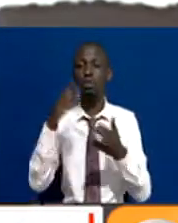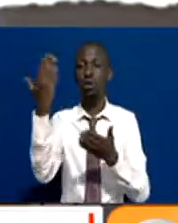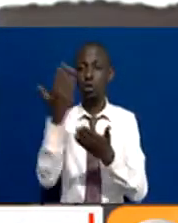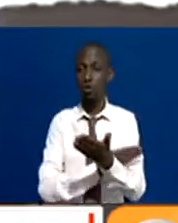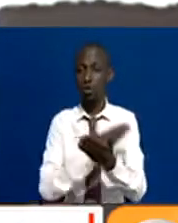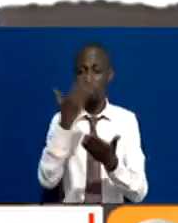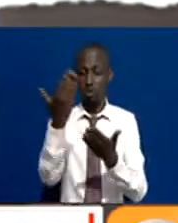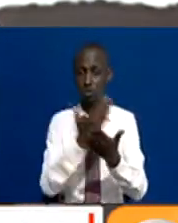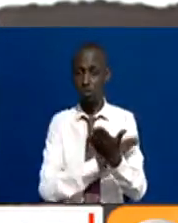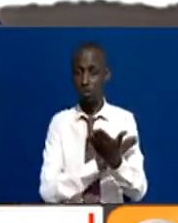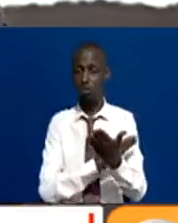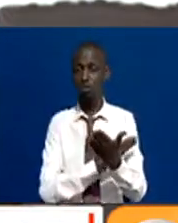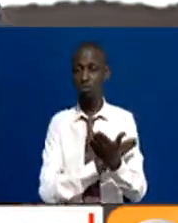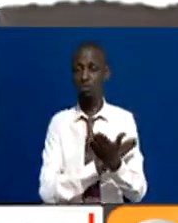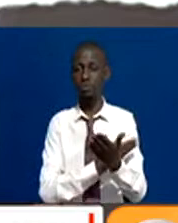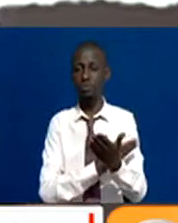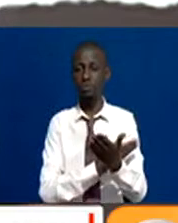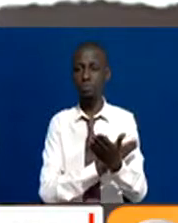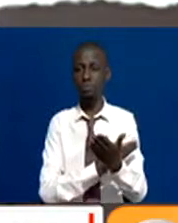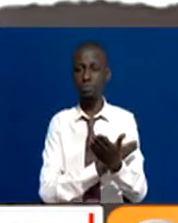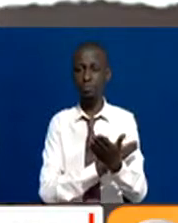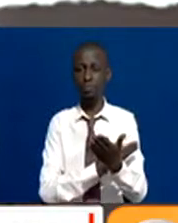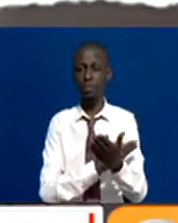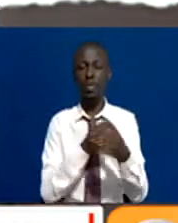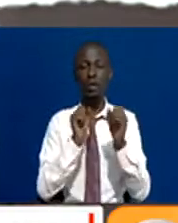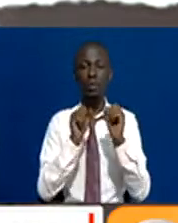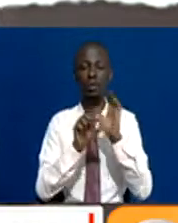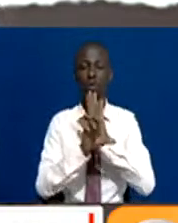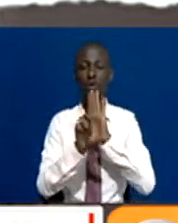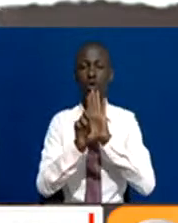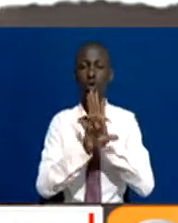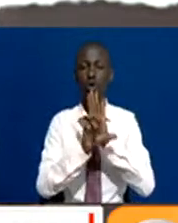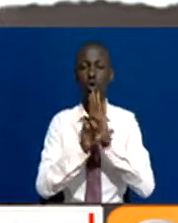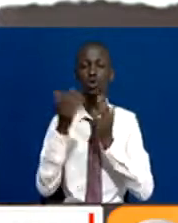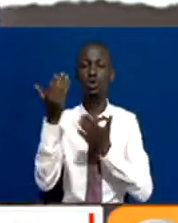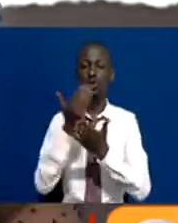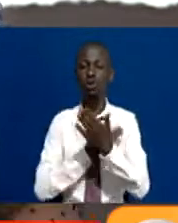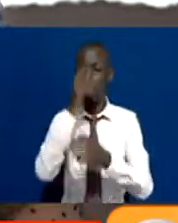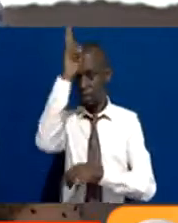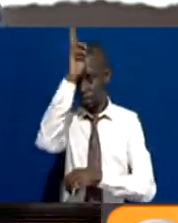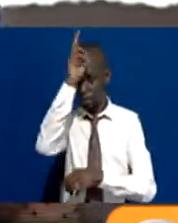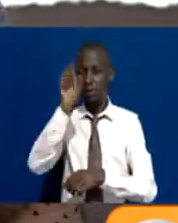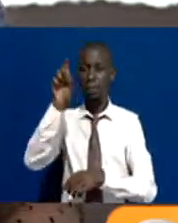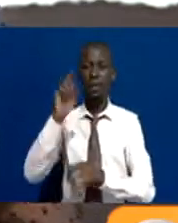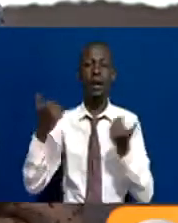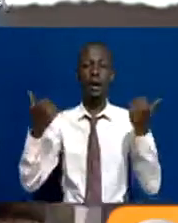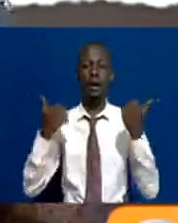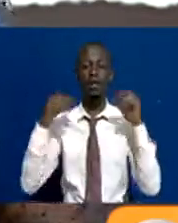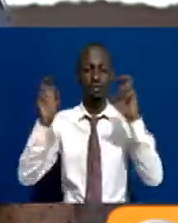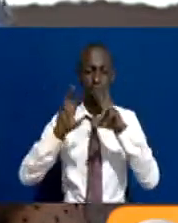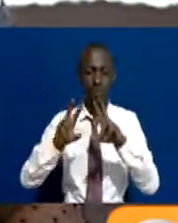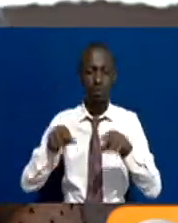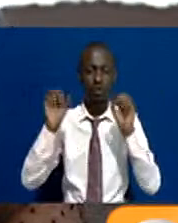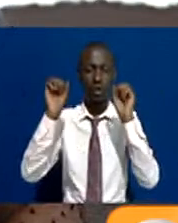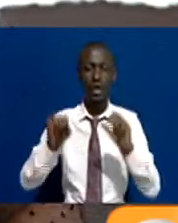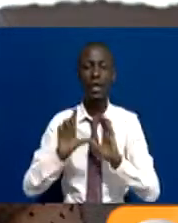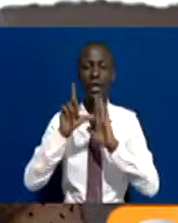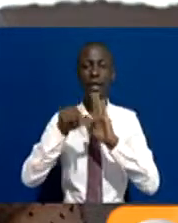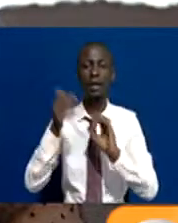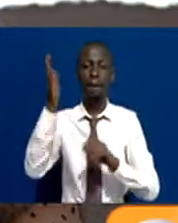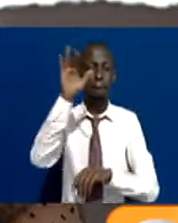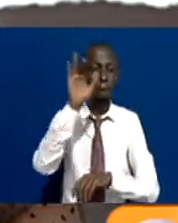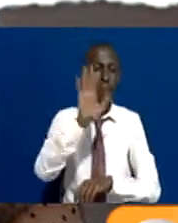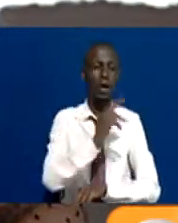a police paralegal document. They have to have it for investigations. Then you need to go back to a medical